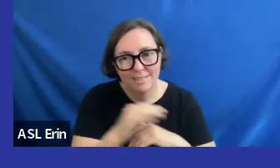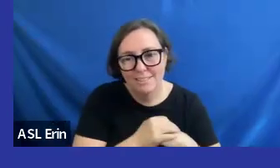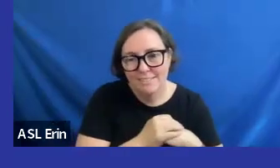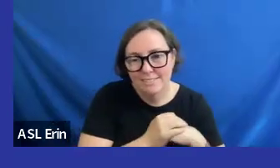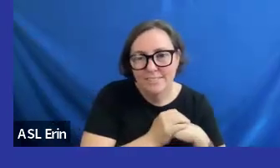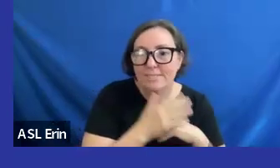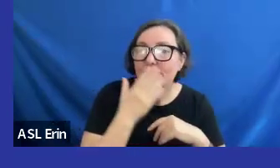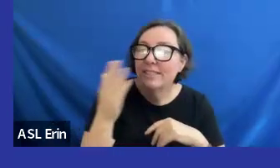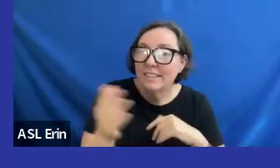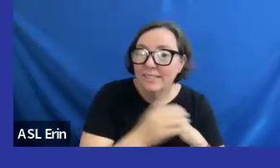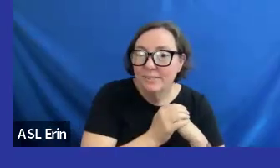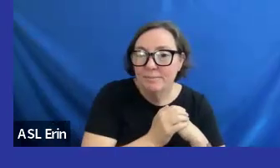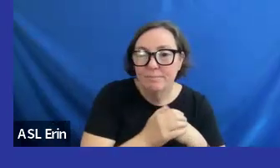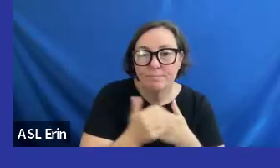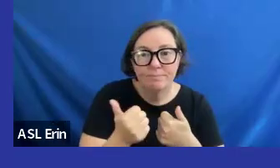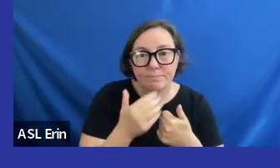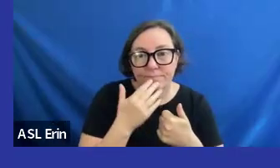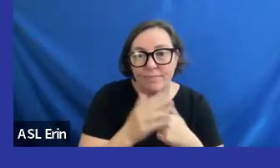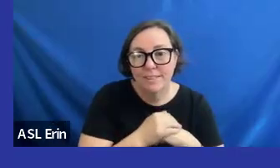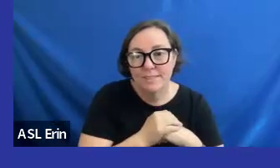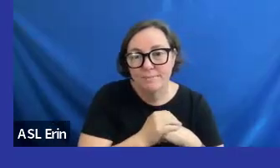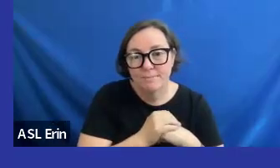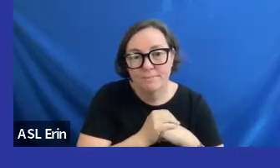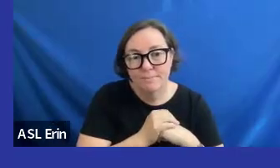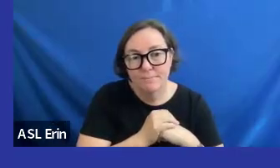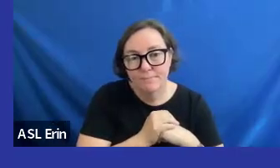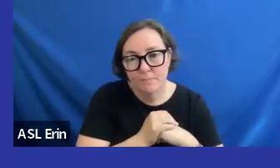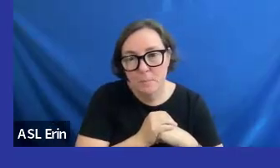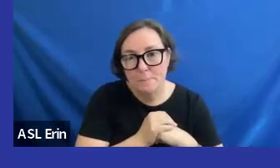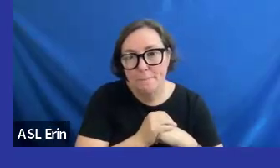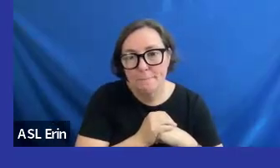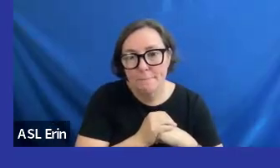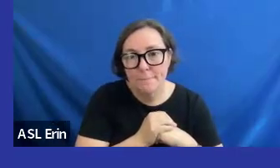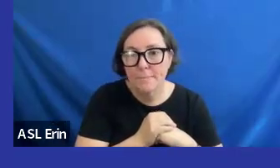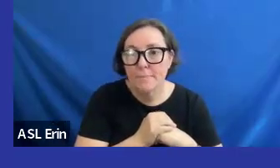Thank you. Thank you.